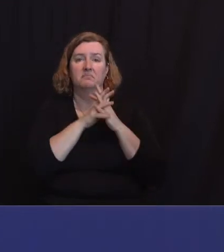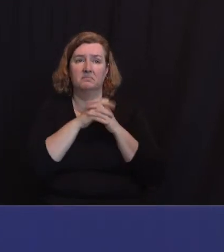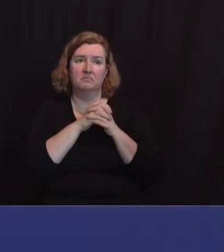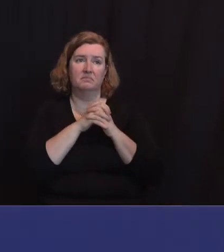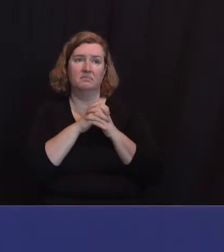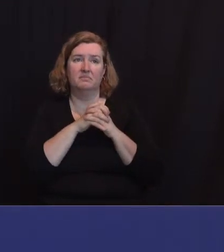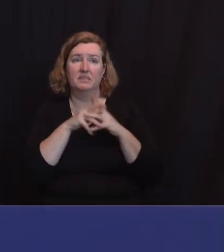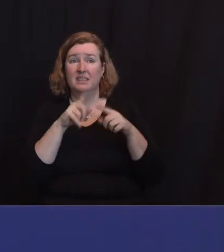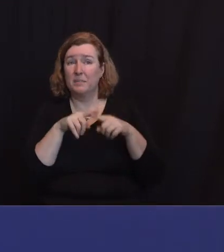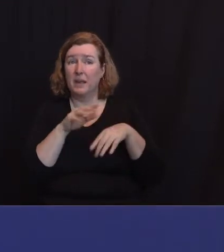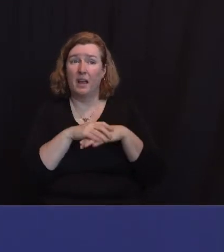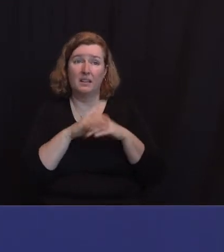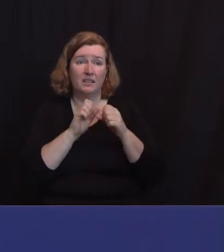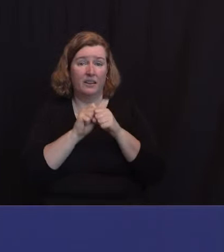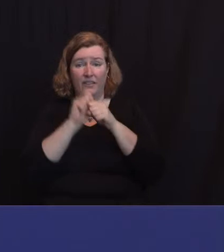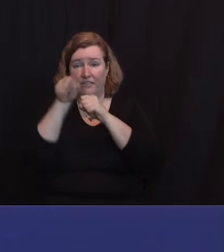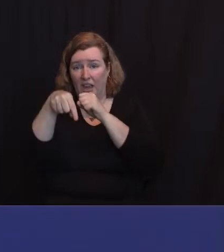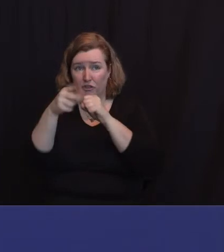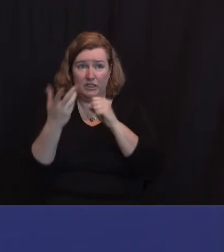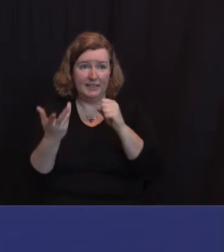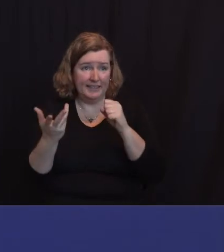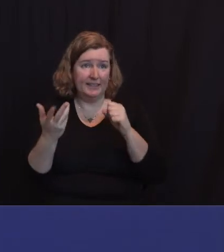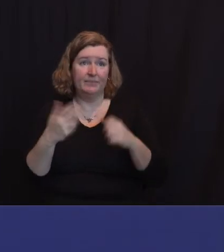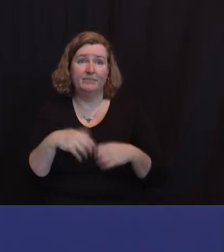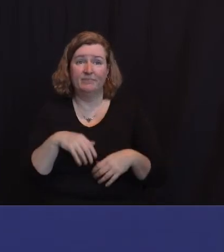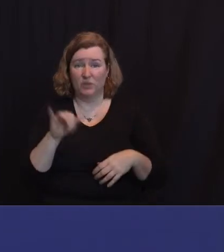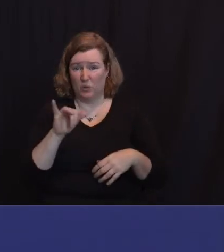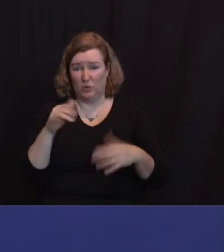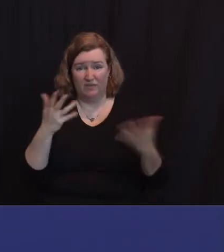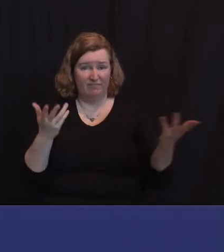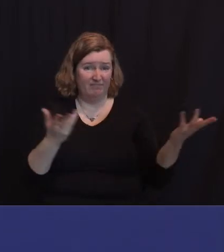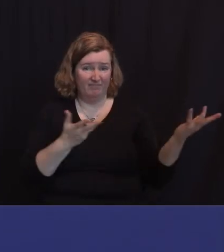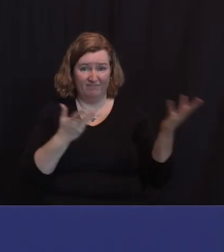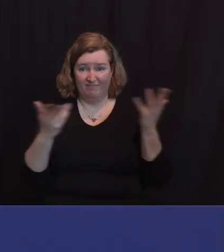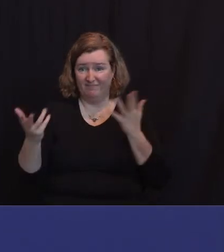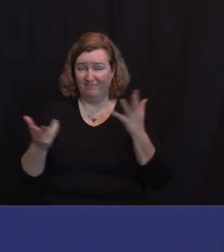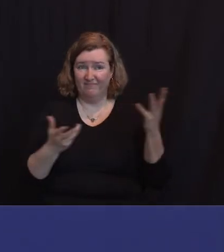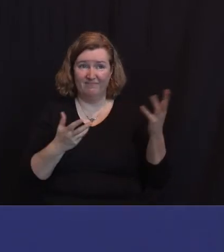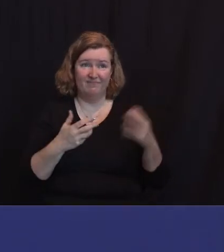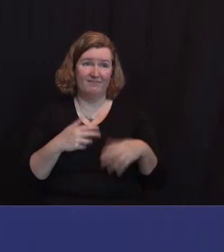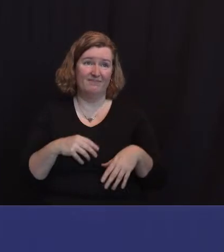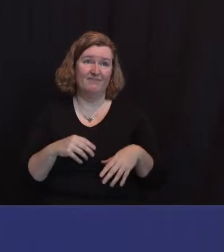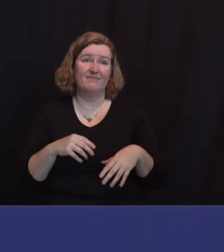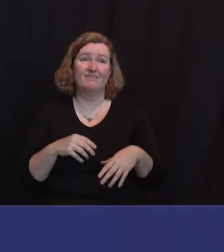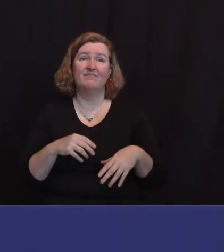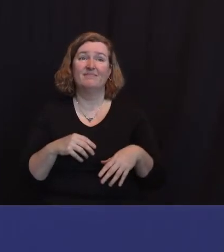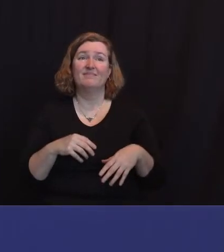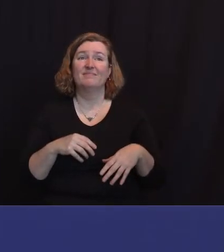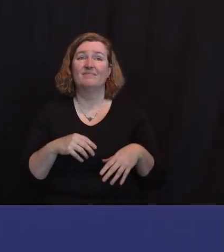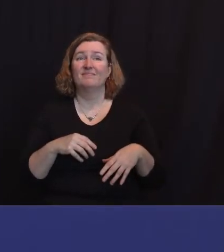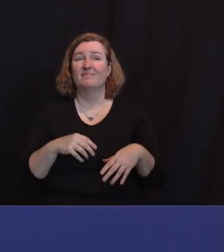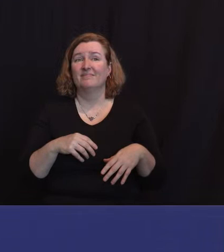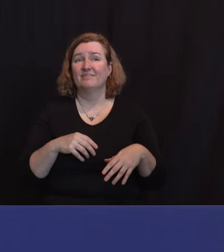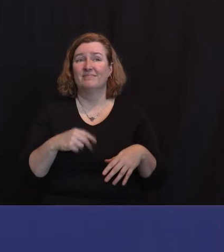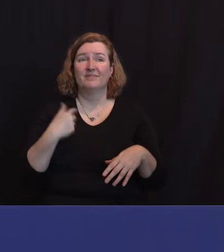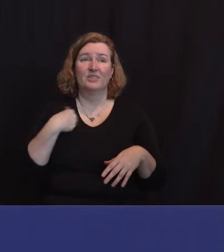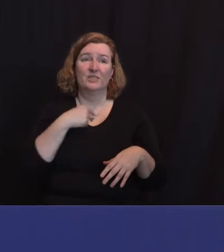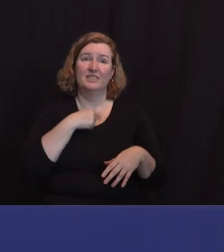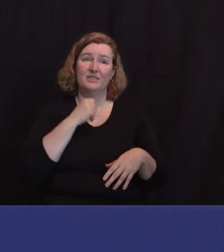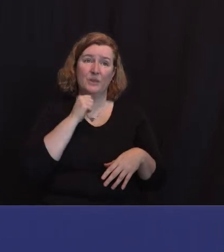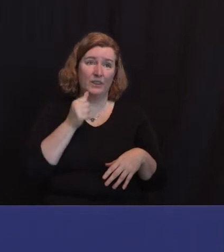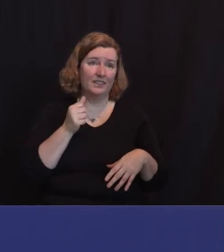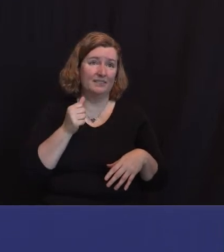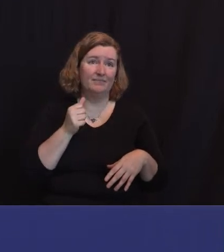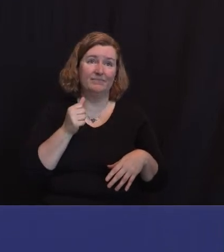capacities that will be more liberal. I'll bet you we're not going to be turning our back on face coverings